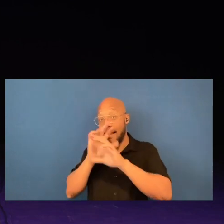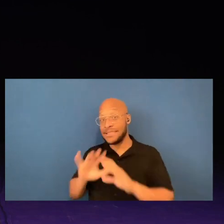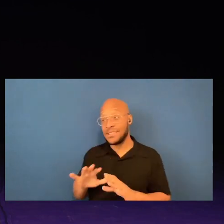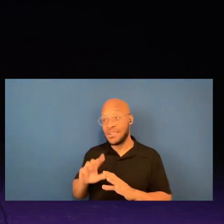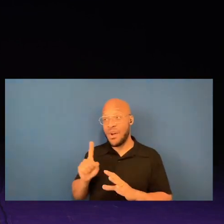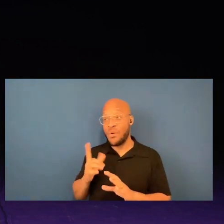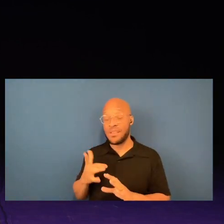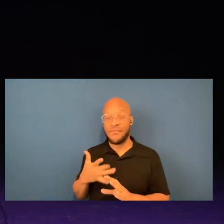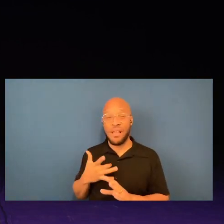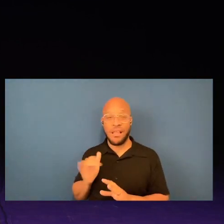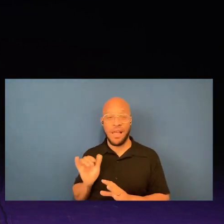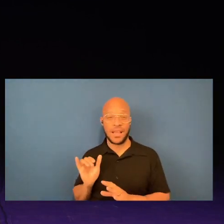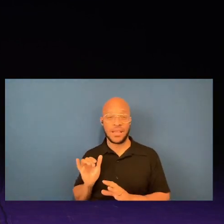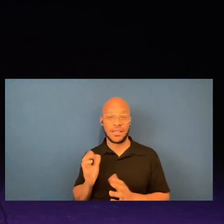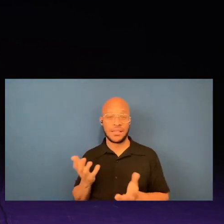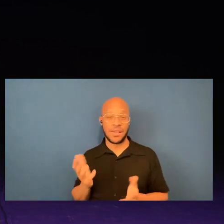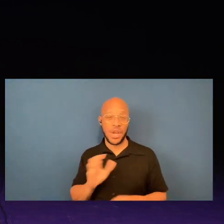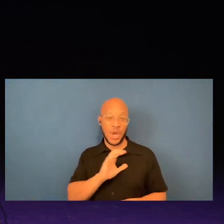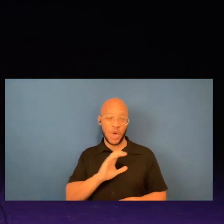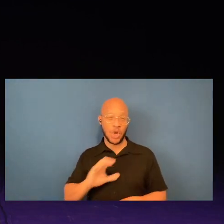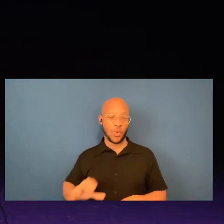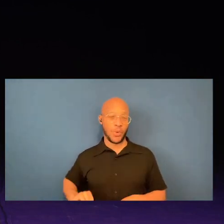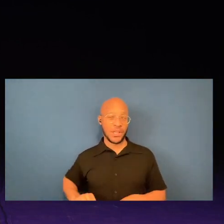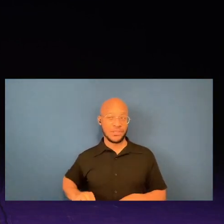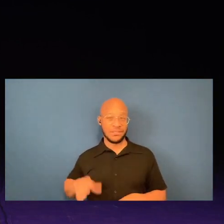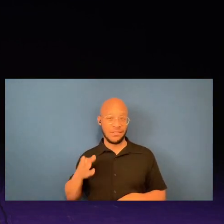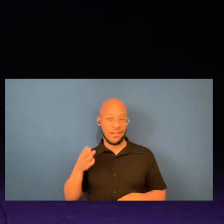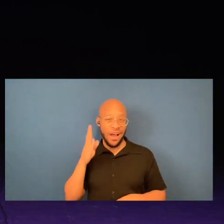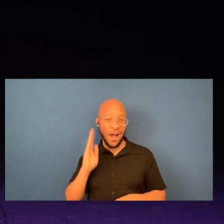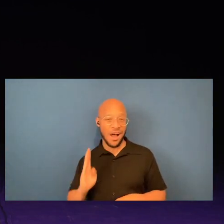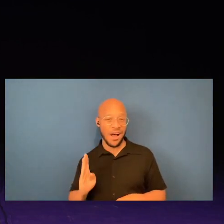the Christian God or some New Age